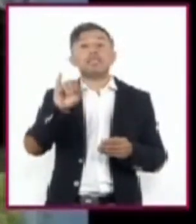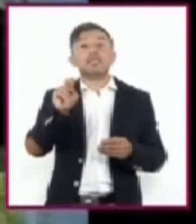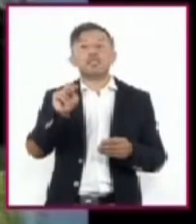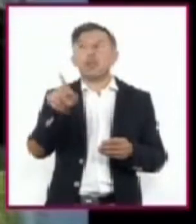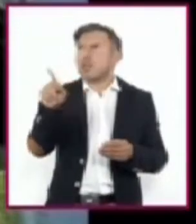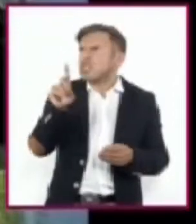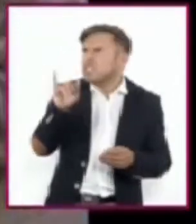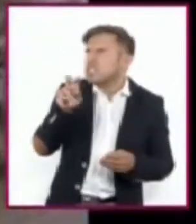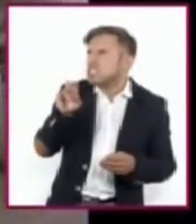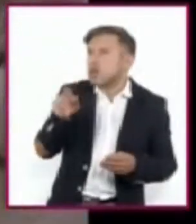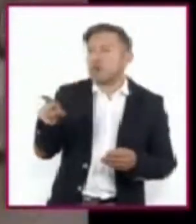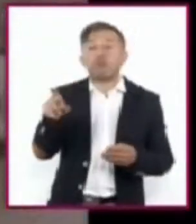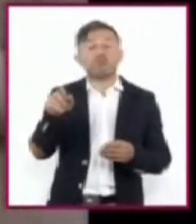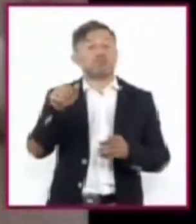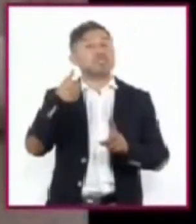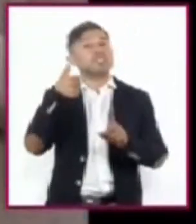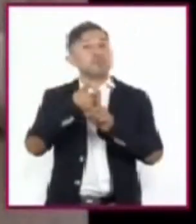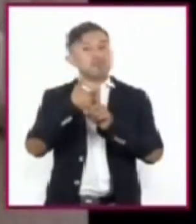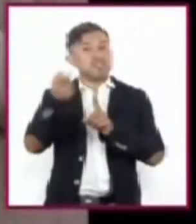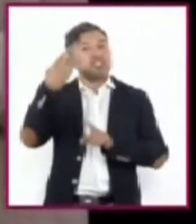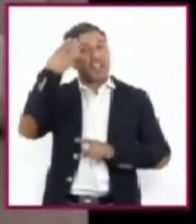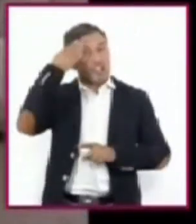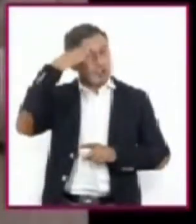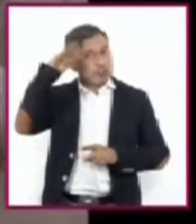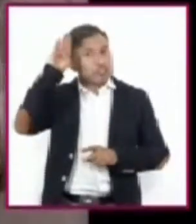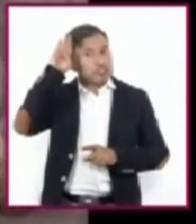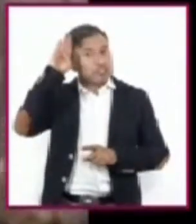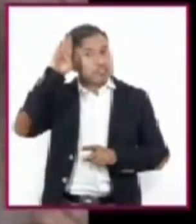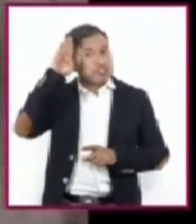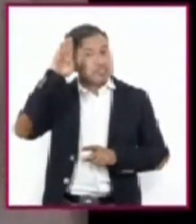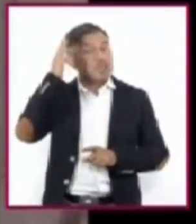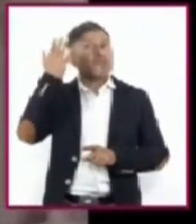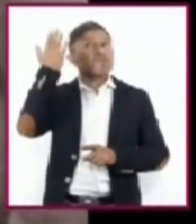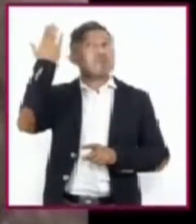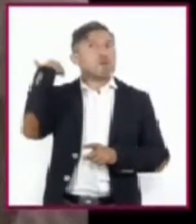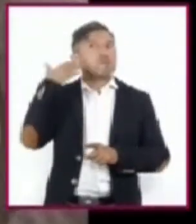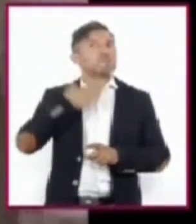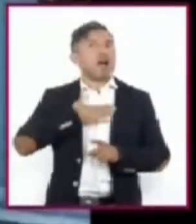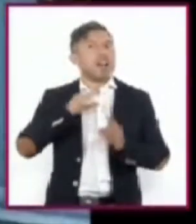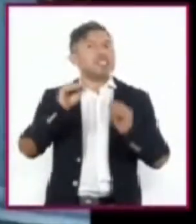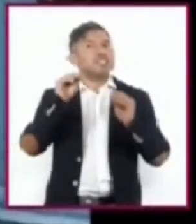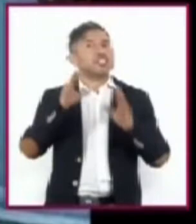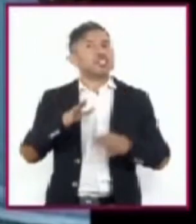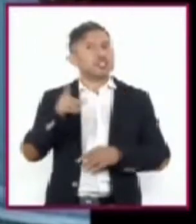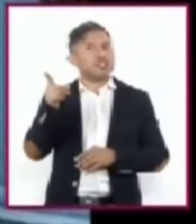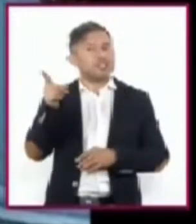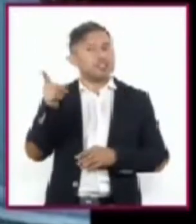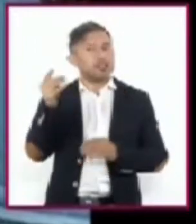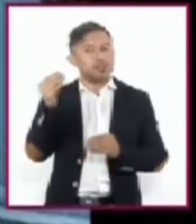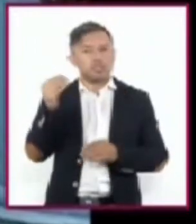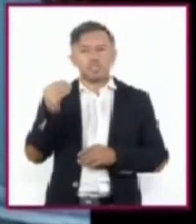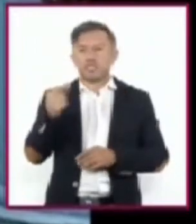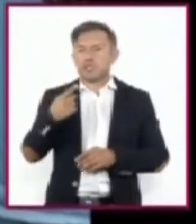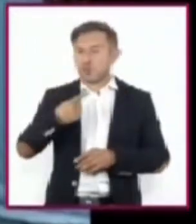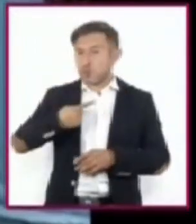an archaeologist, and he was my teacher. And we